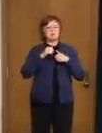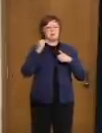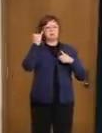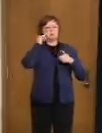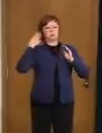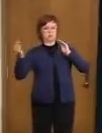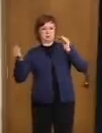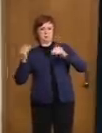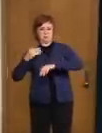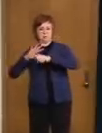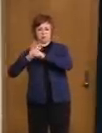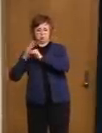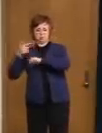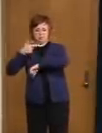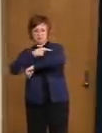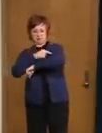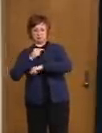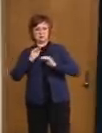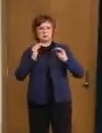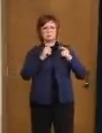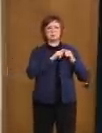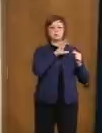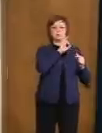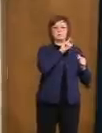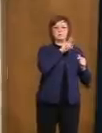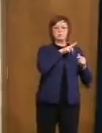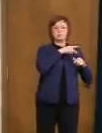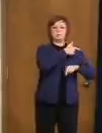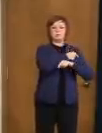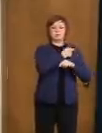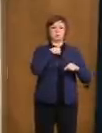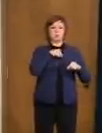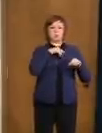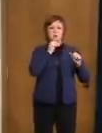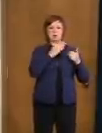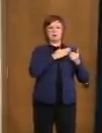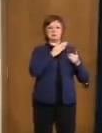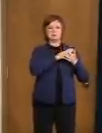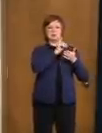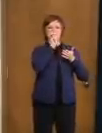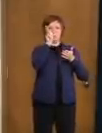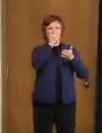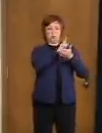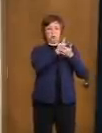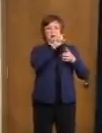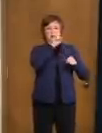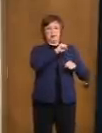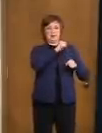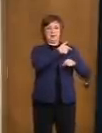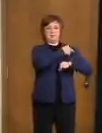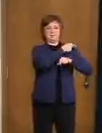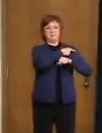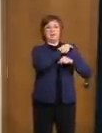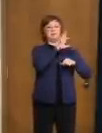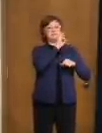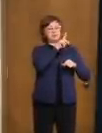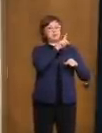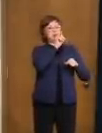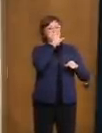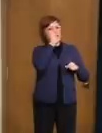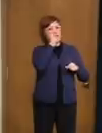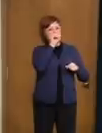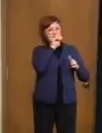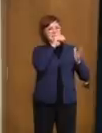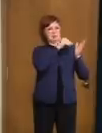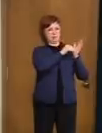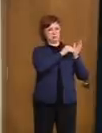Shahab mentioned the other day, we have the ability to administer 80,000 vaccines a week. That's with the flu vaccine. The